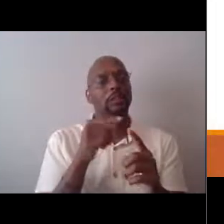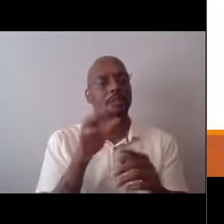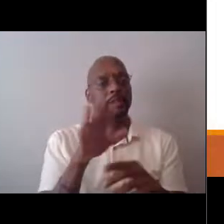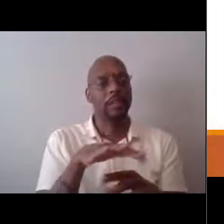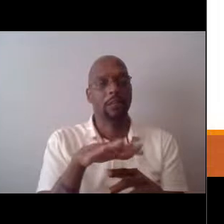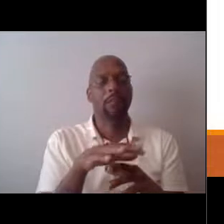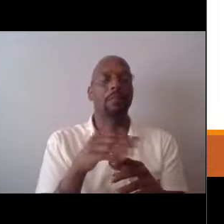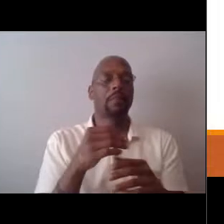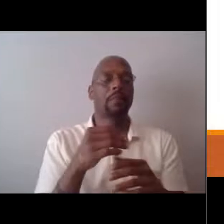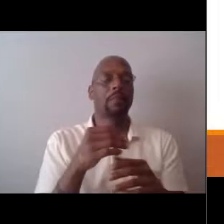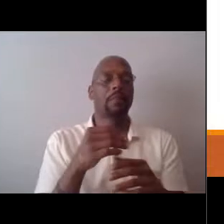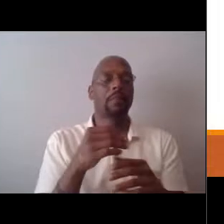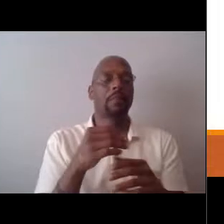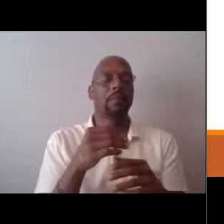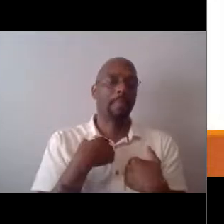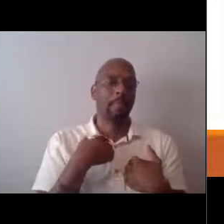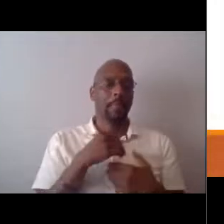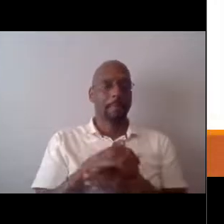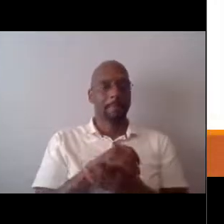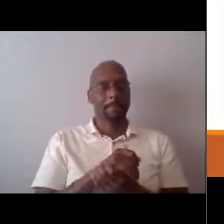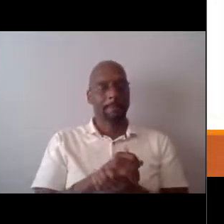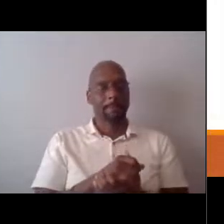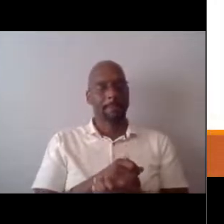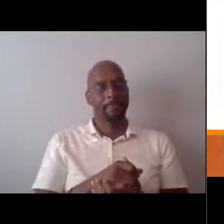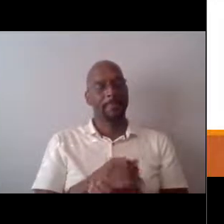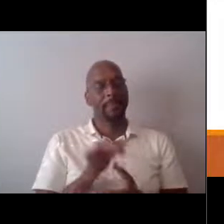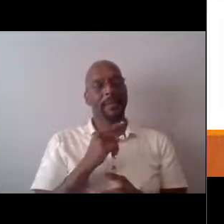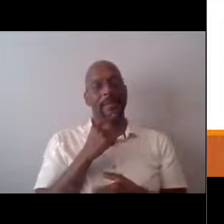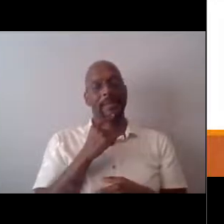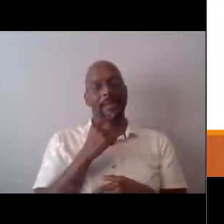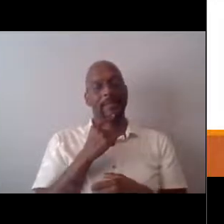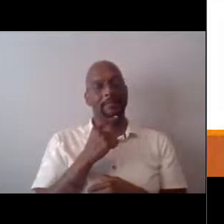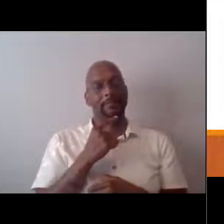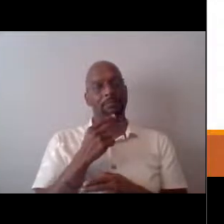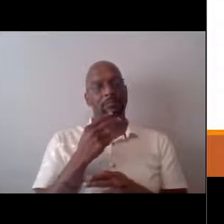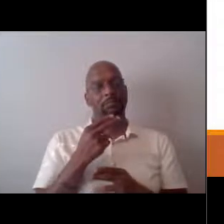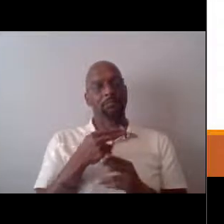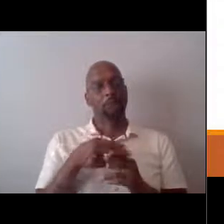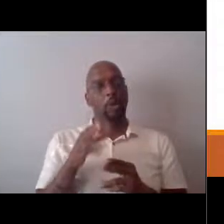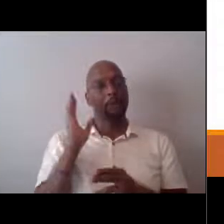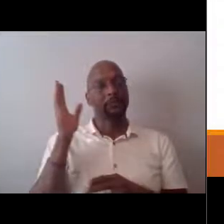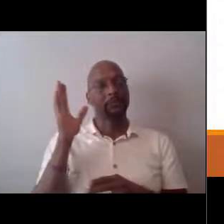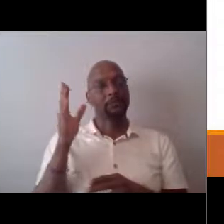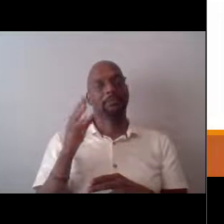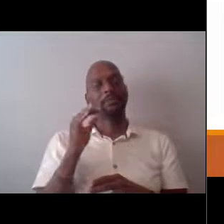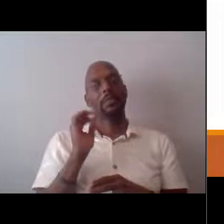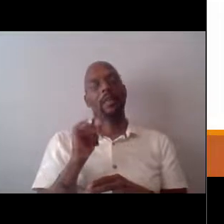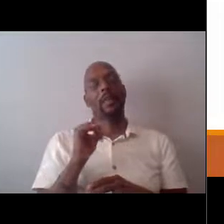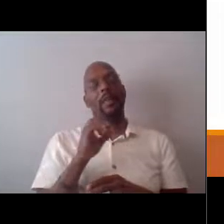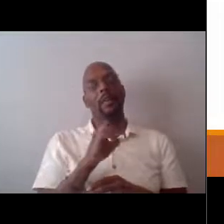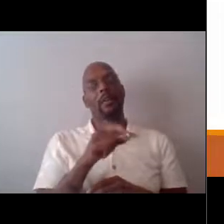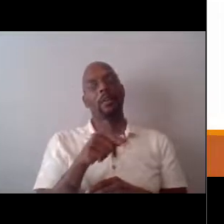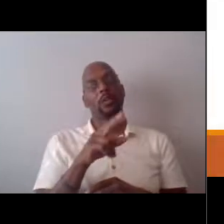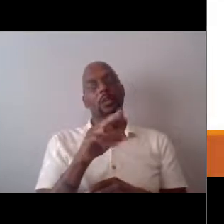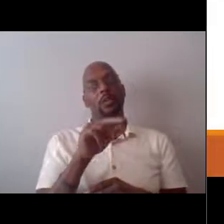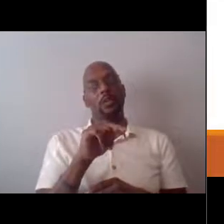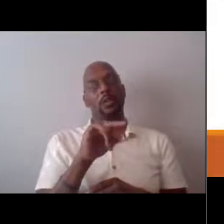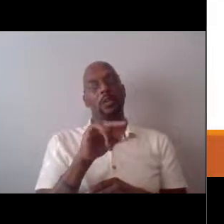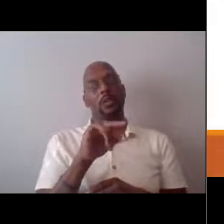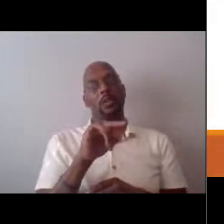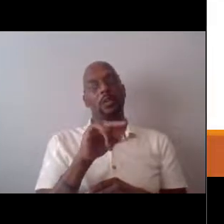So with that, as I've mentioned throughout this short presentation, the equity index is very much still under